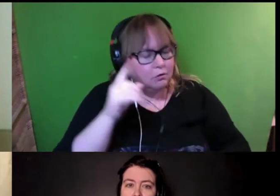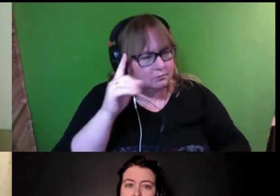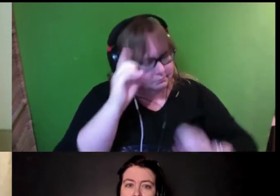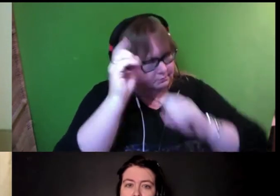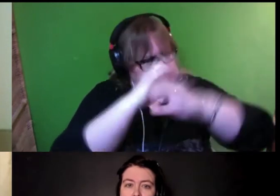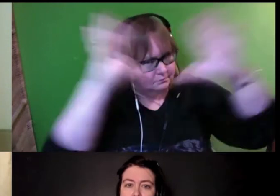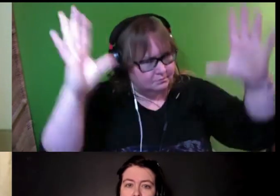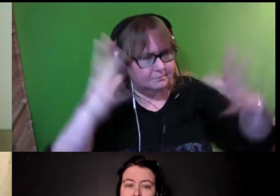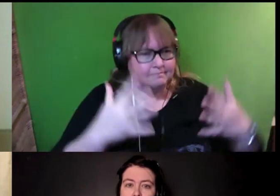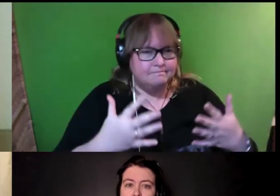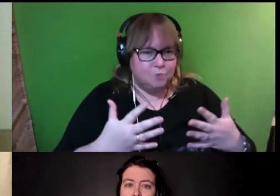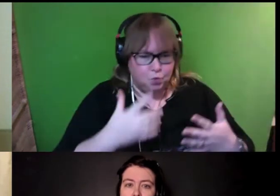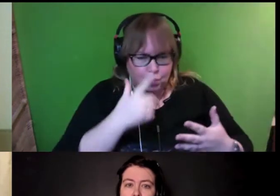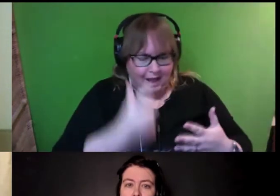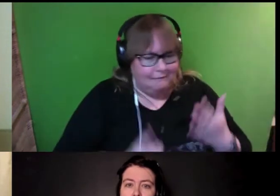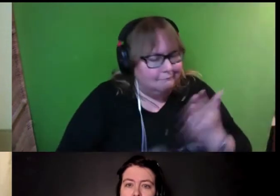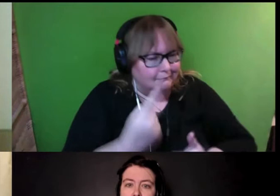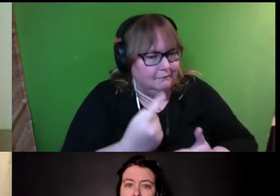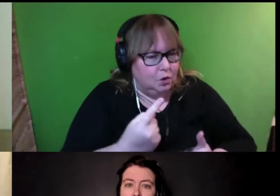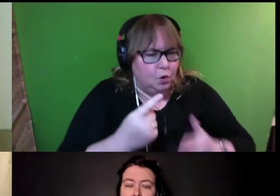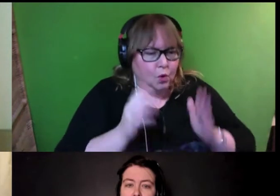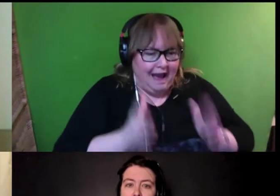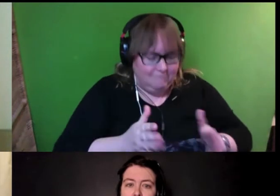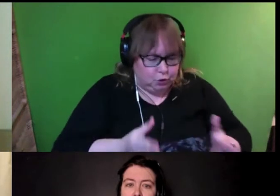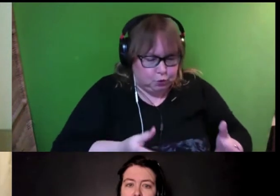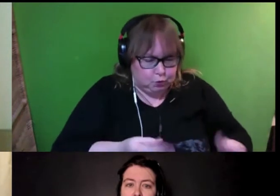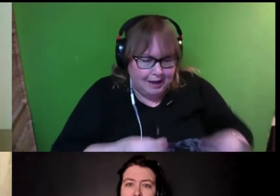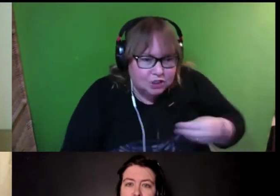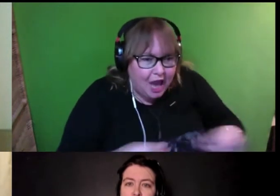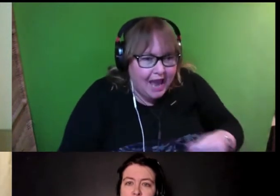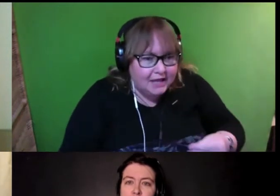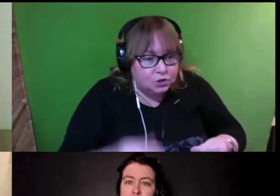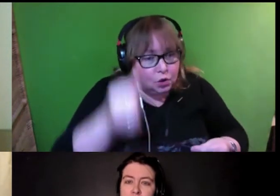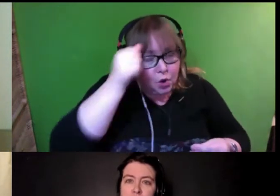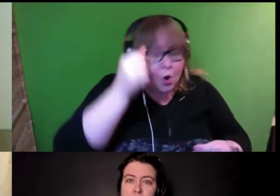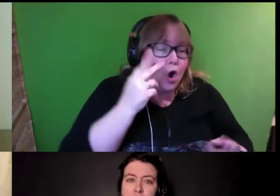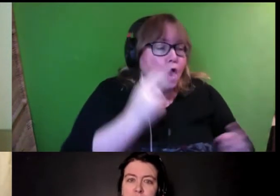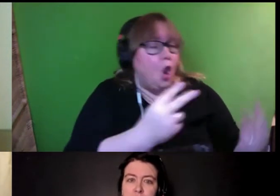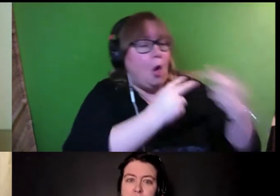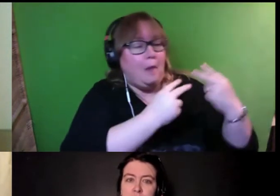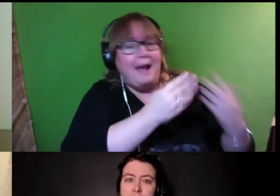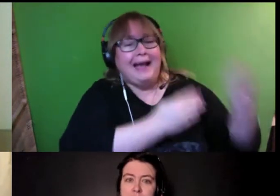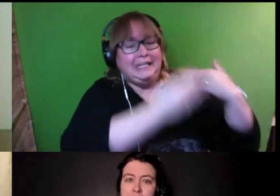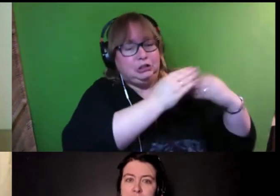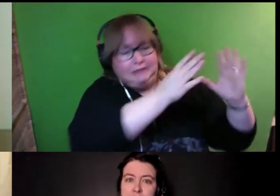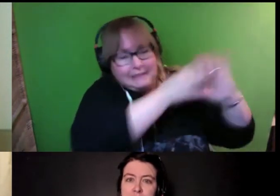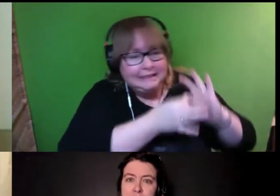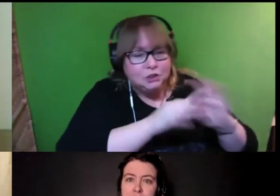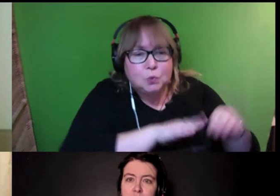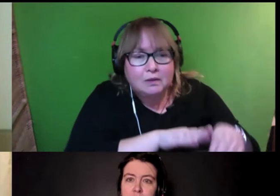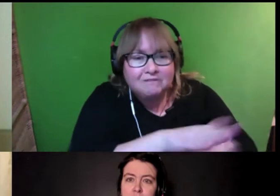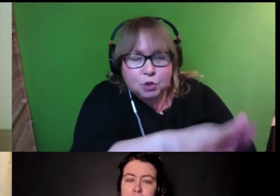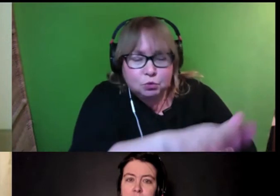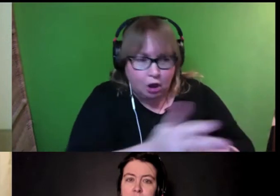responsive adaptability, there's a futurism to it as well, which I know some of your work is rooted in. There's